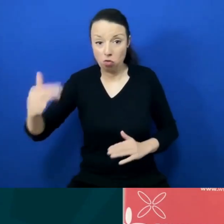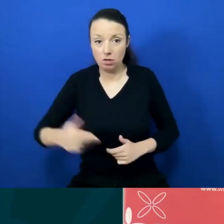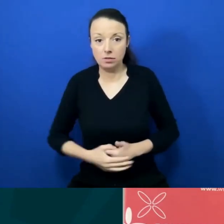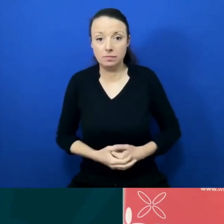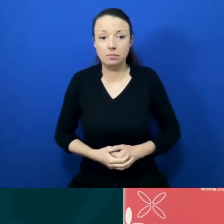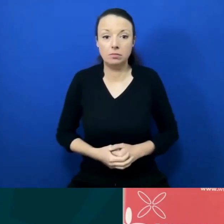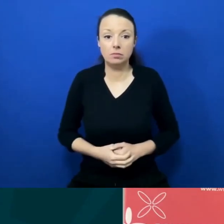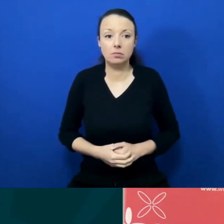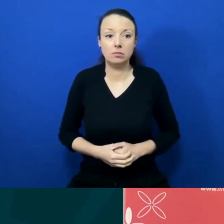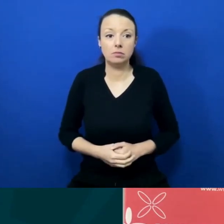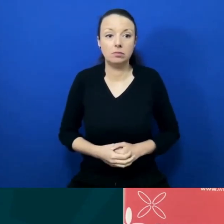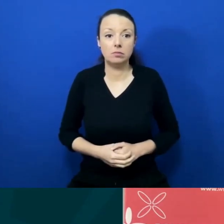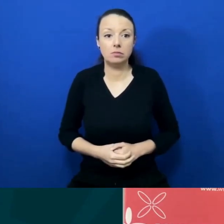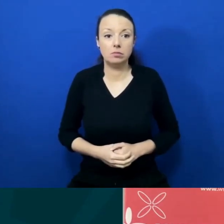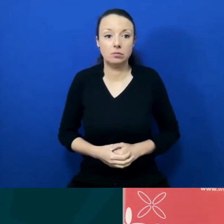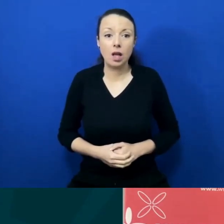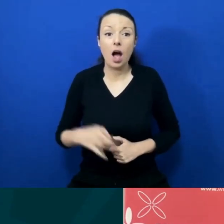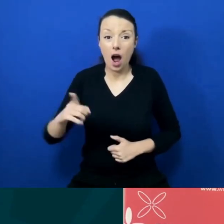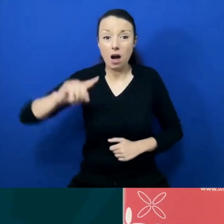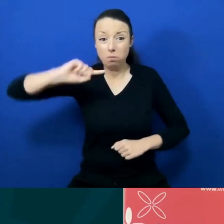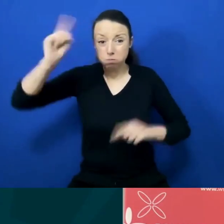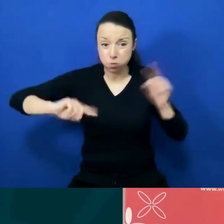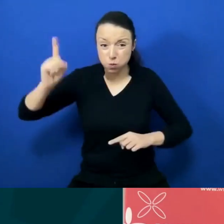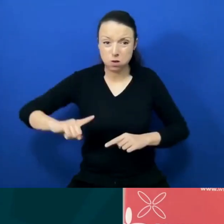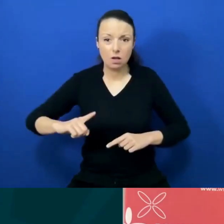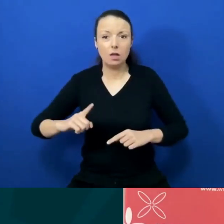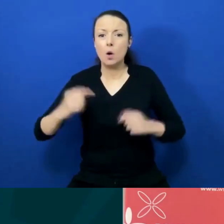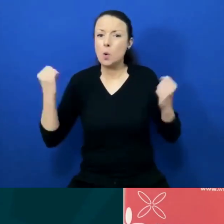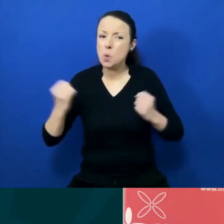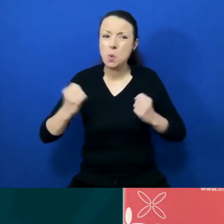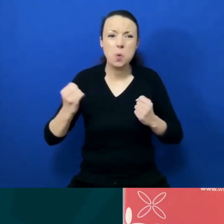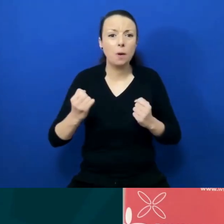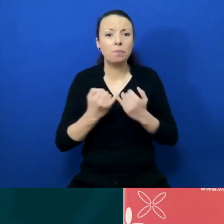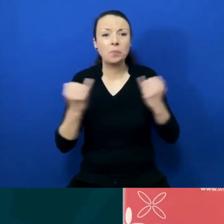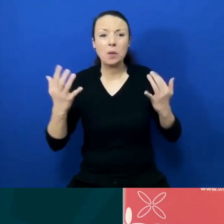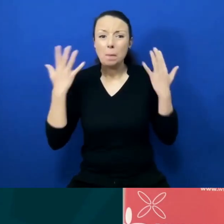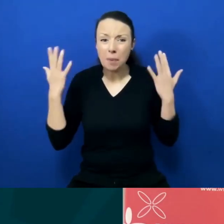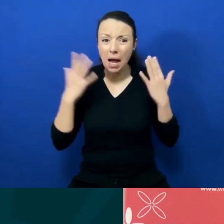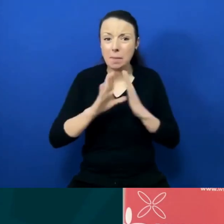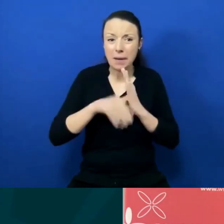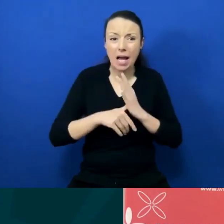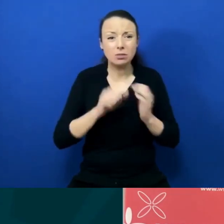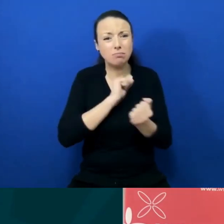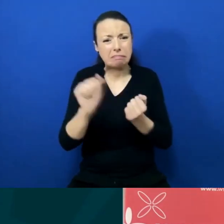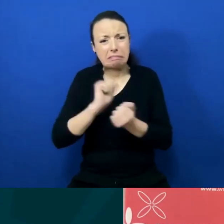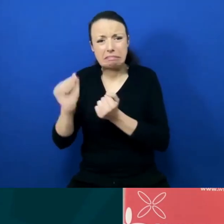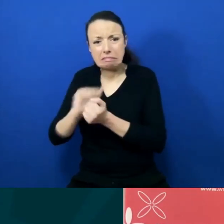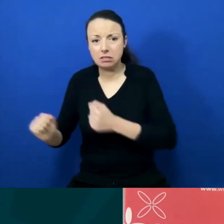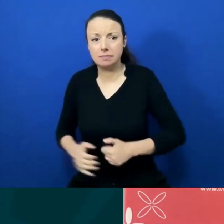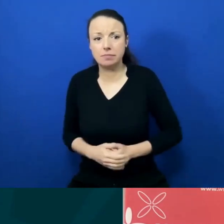destroyed many city parks, and I would say almost 60% of the